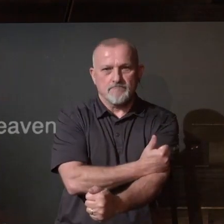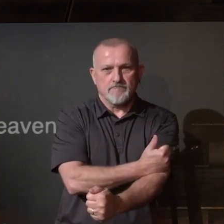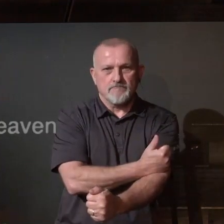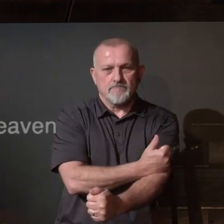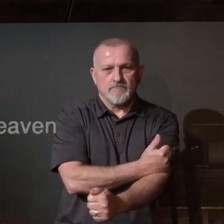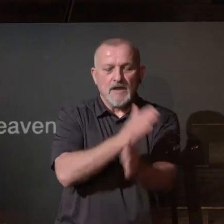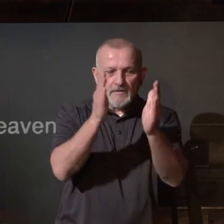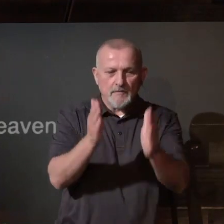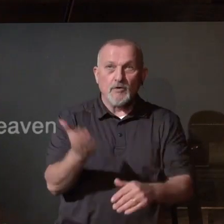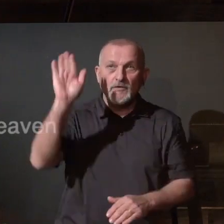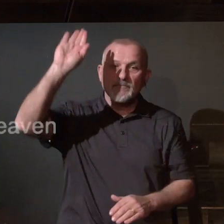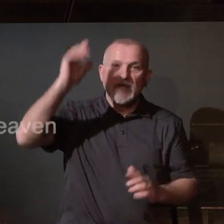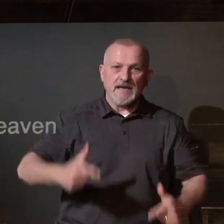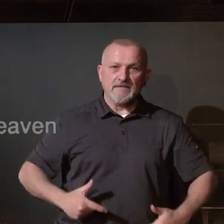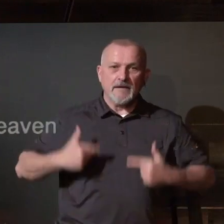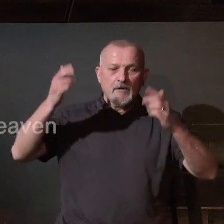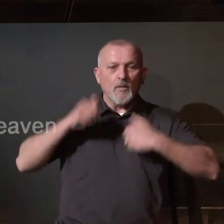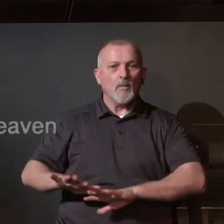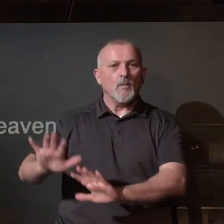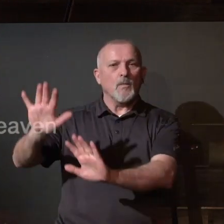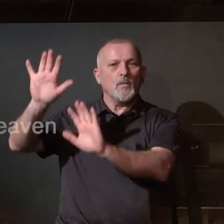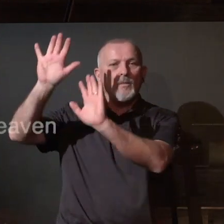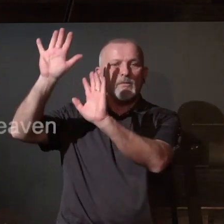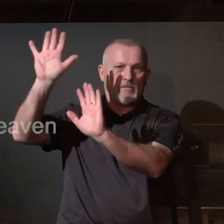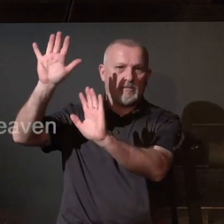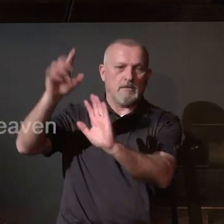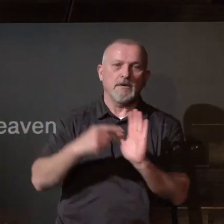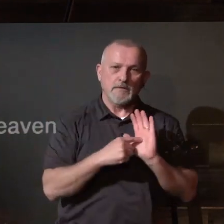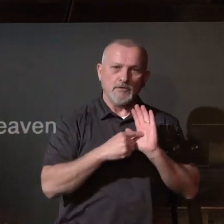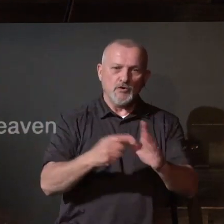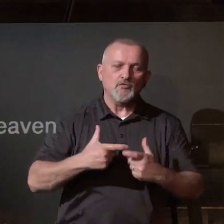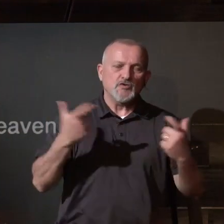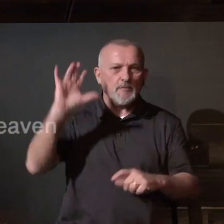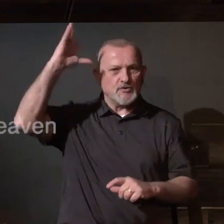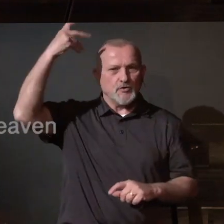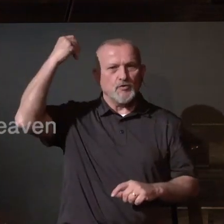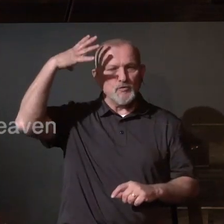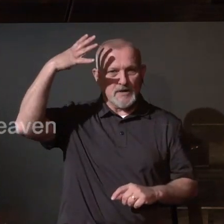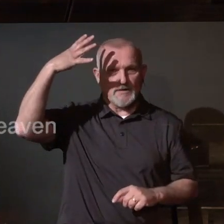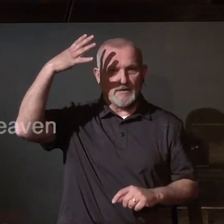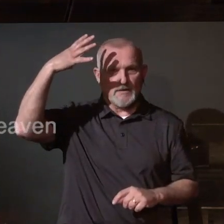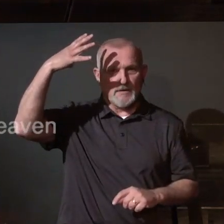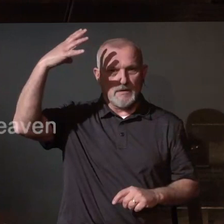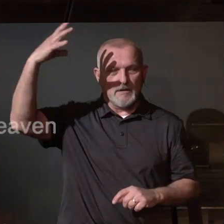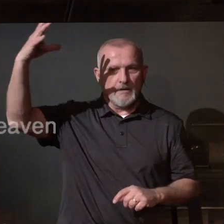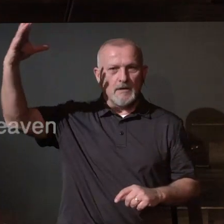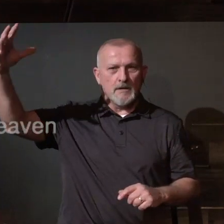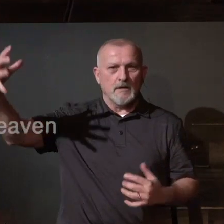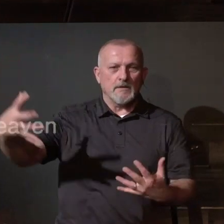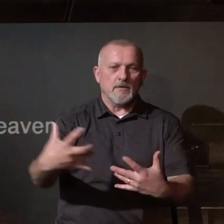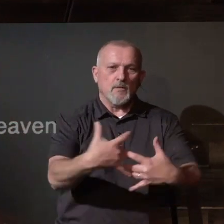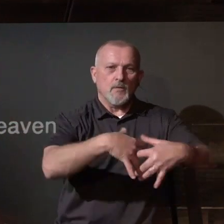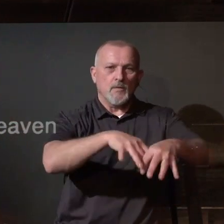gave up his very own life to display an unbelievable amount of grace to join you